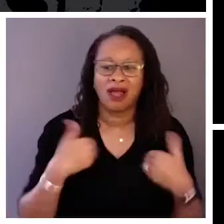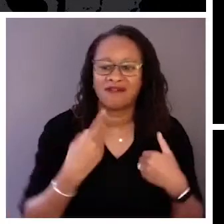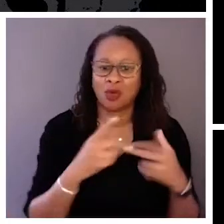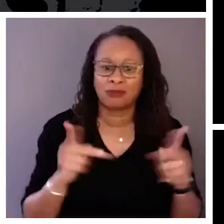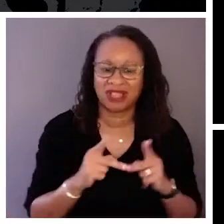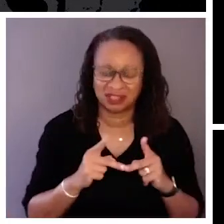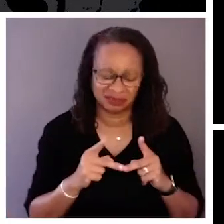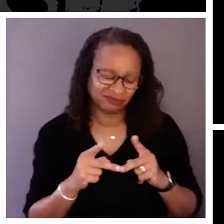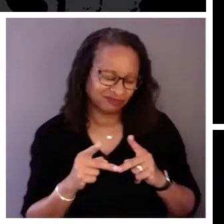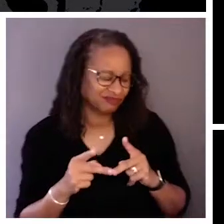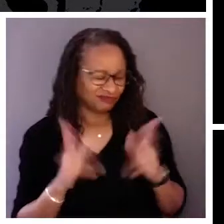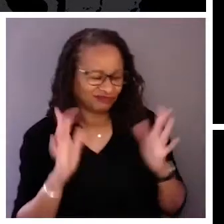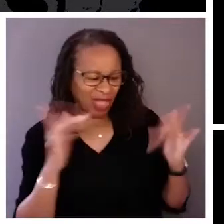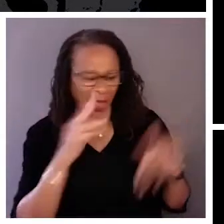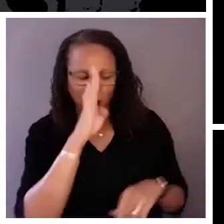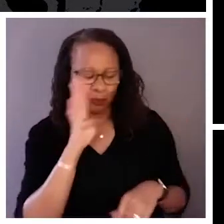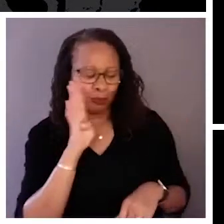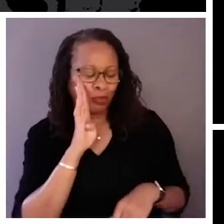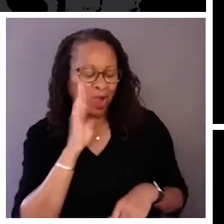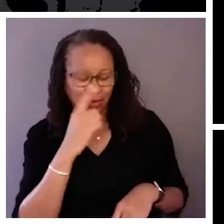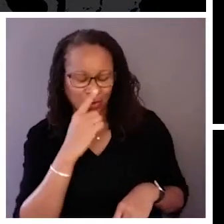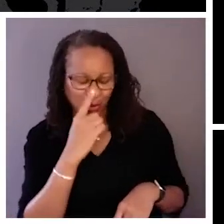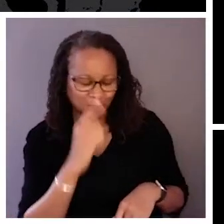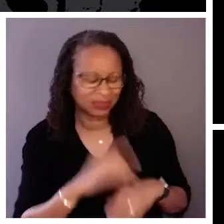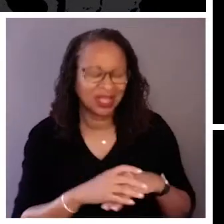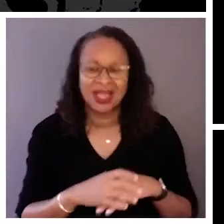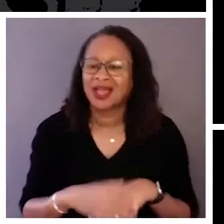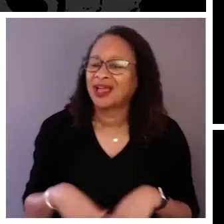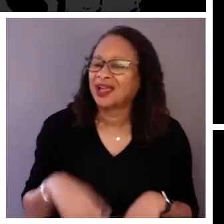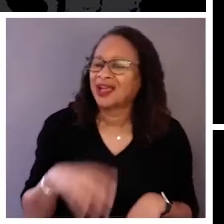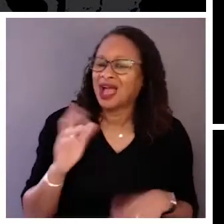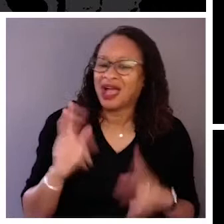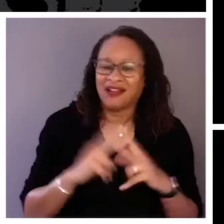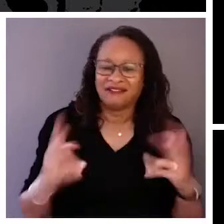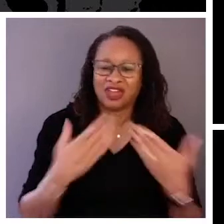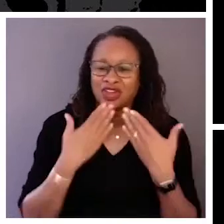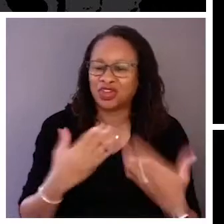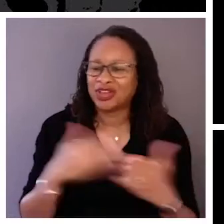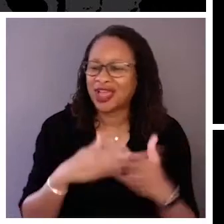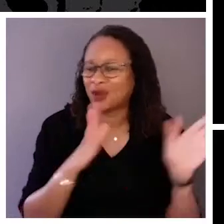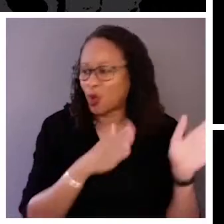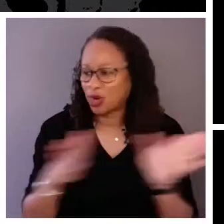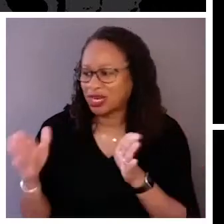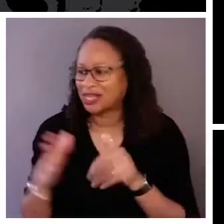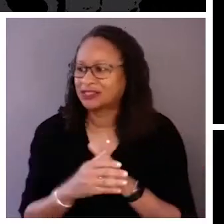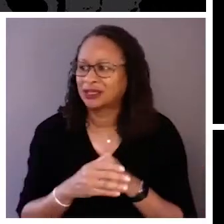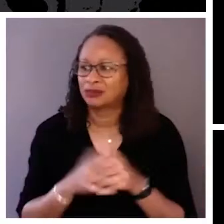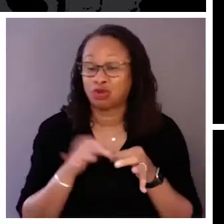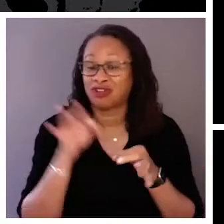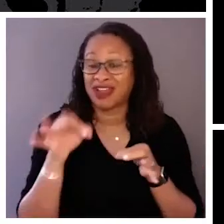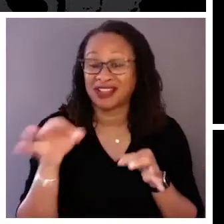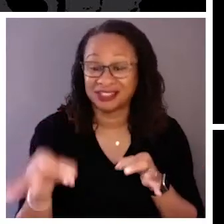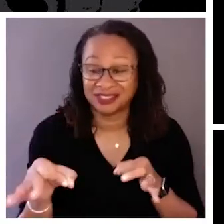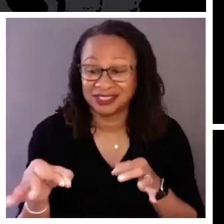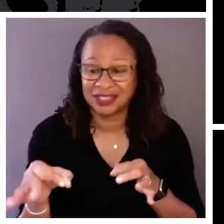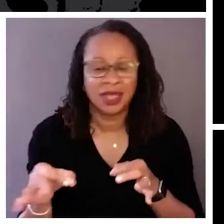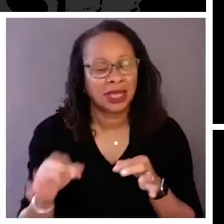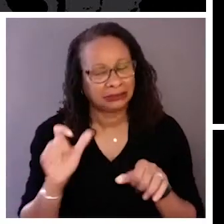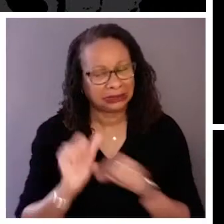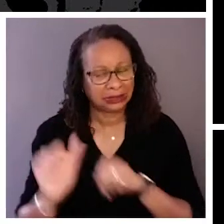I know I've got them all. I'm very good at being organized. Procrastination, I'm still working